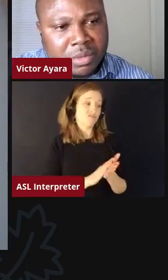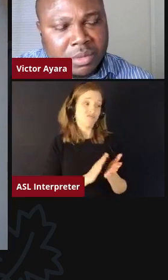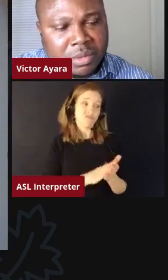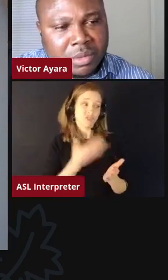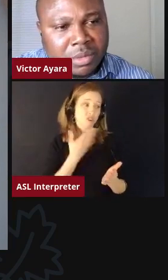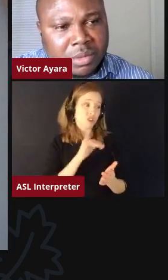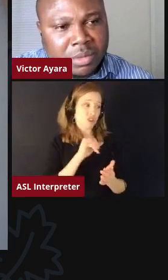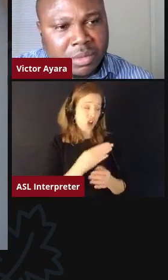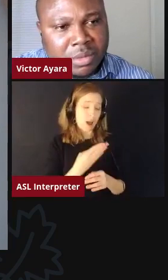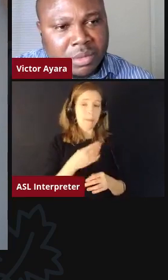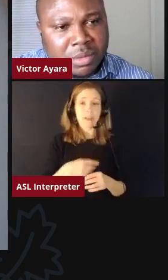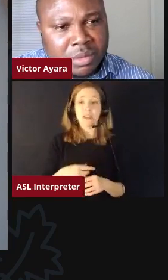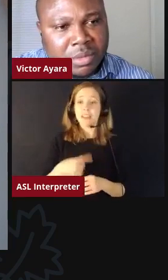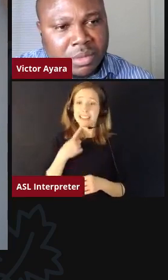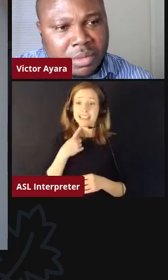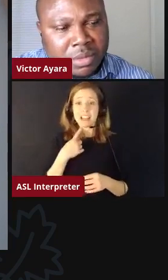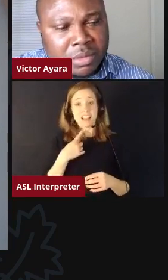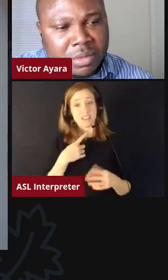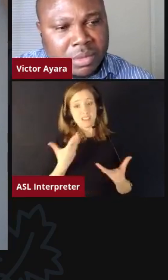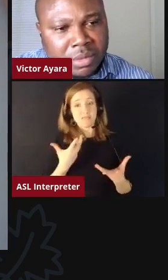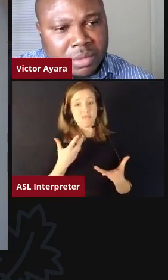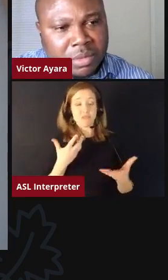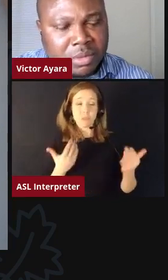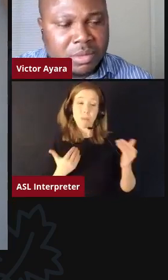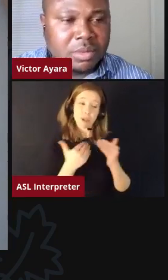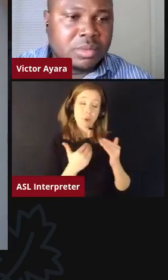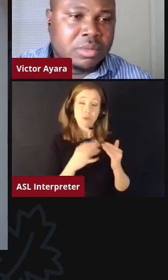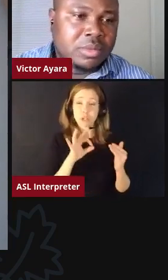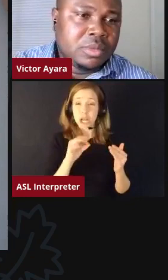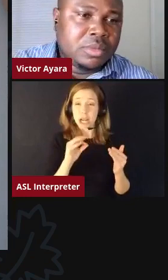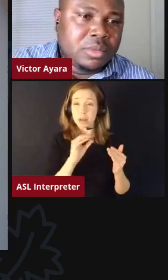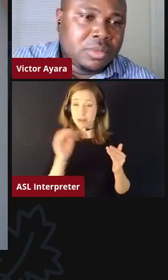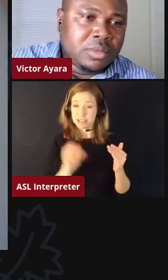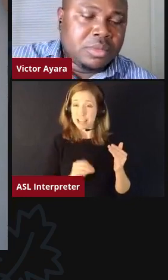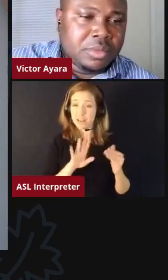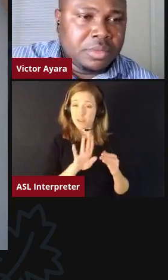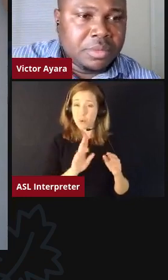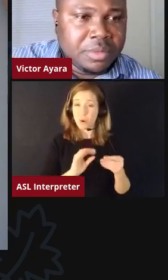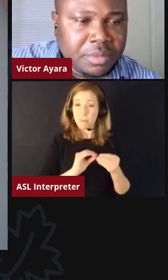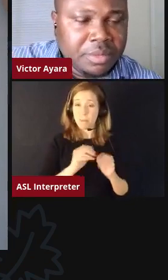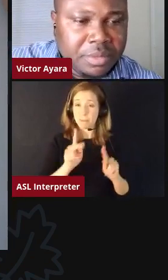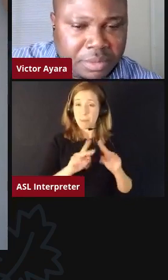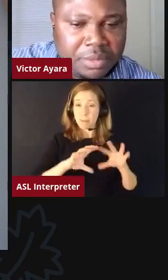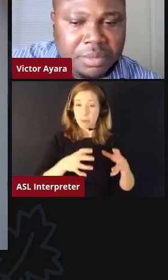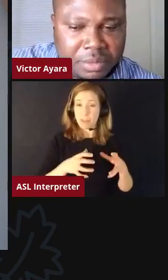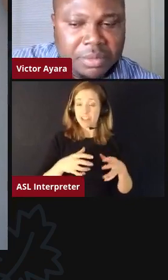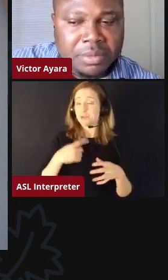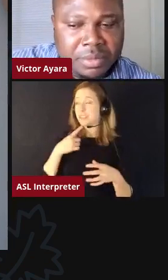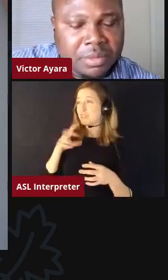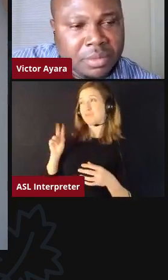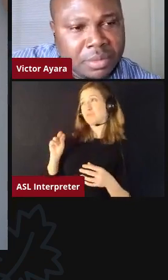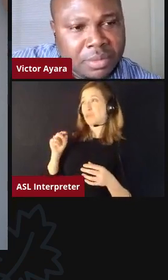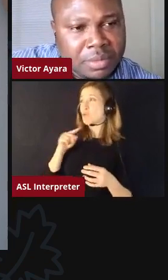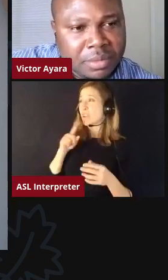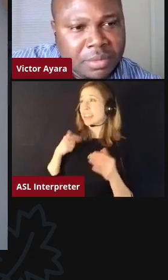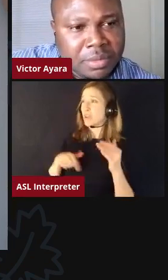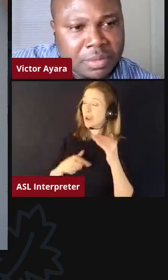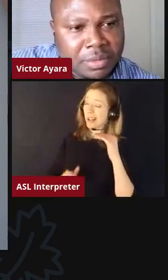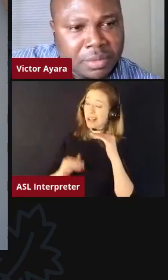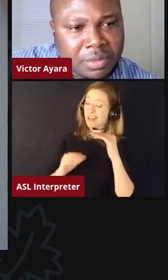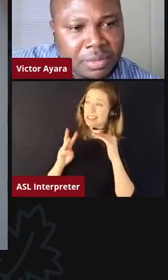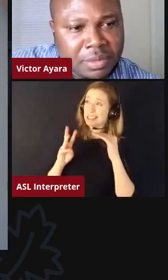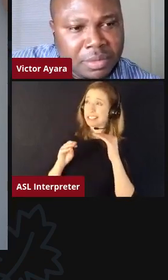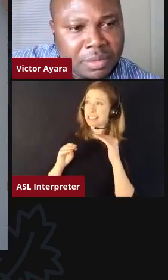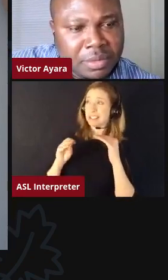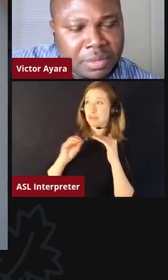population. And we were able to say, well, we're probably more at 60%. And so now the point is to figure out who is that